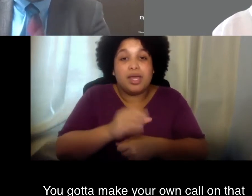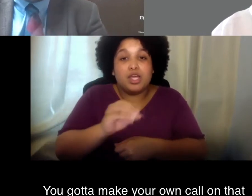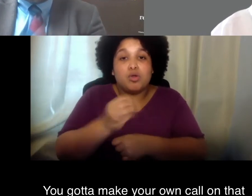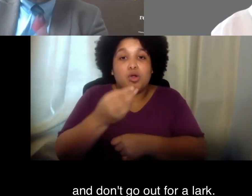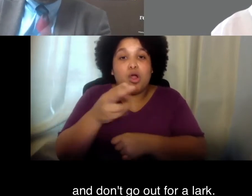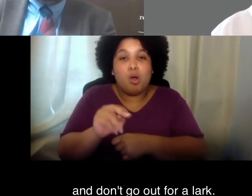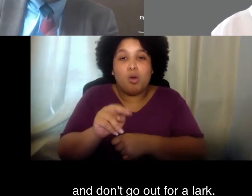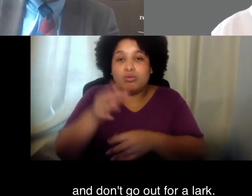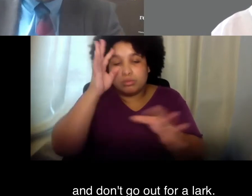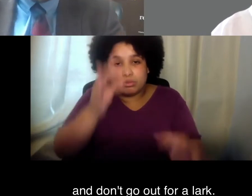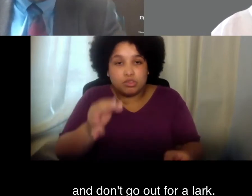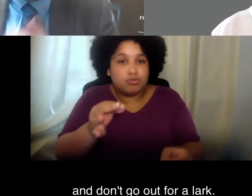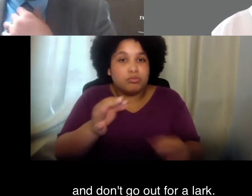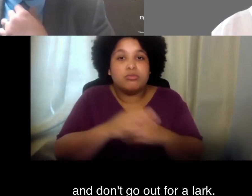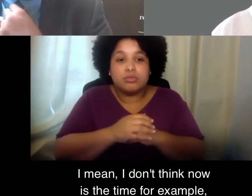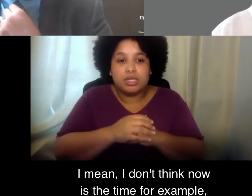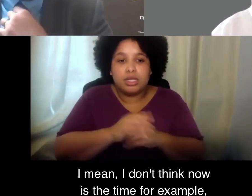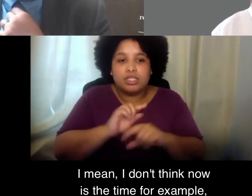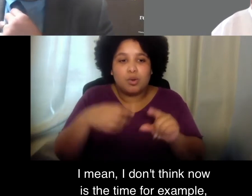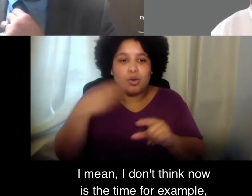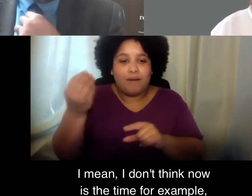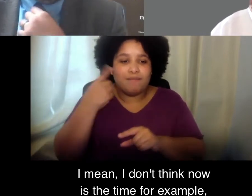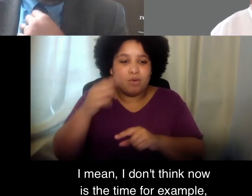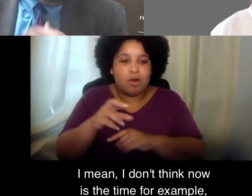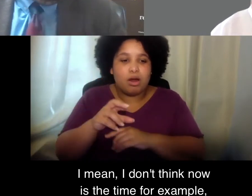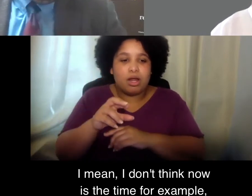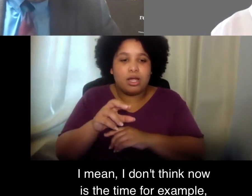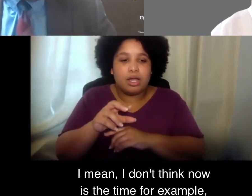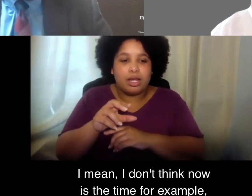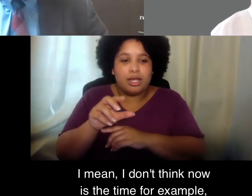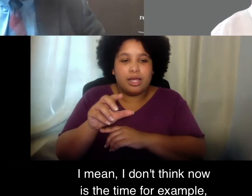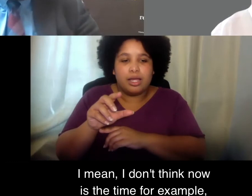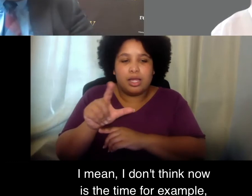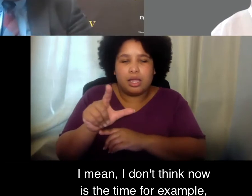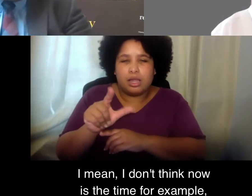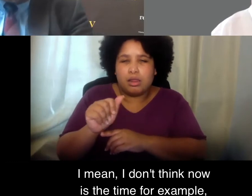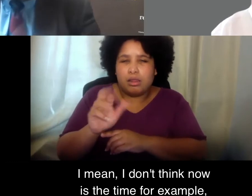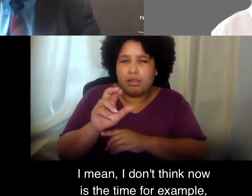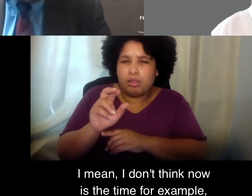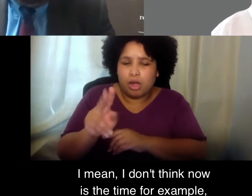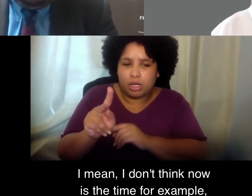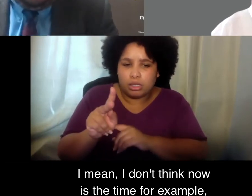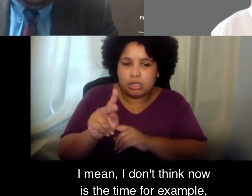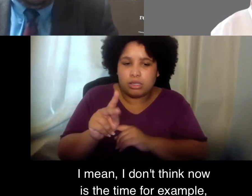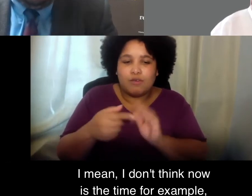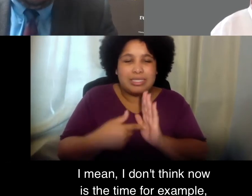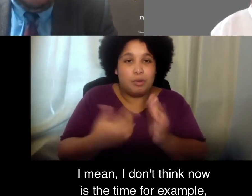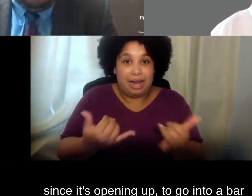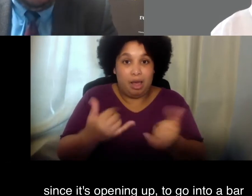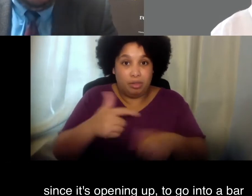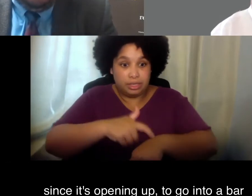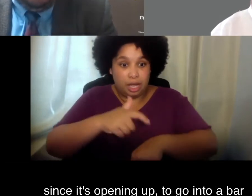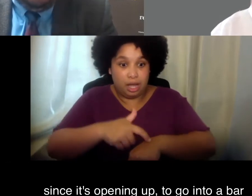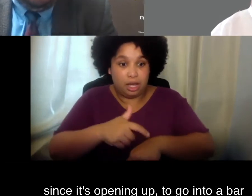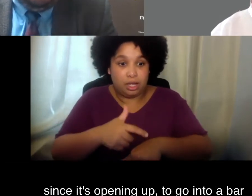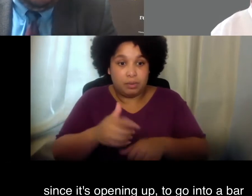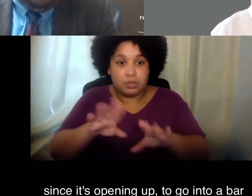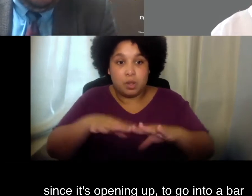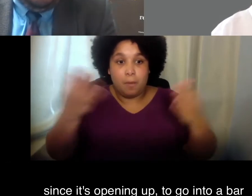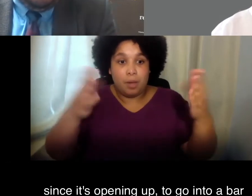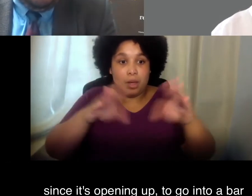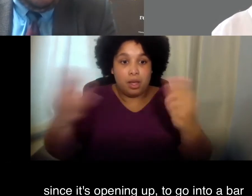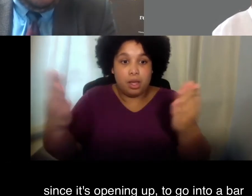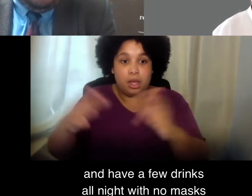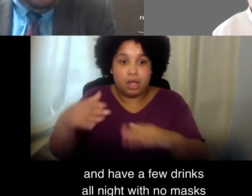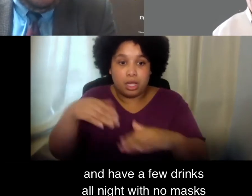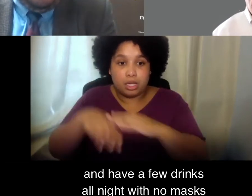that, and don't go out for a lark. I mean, if I don't think now is the time, for example, since it's opening up, to go